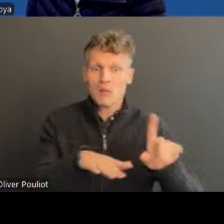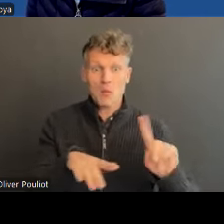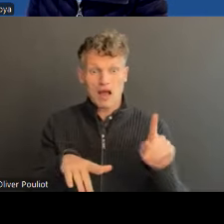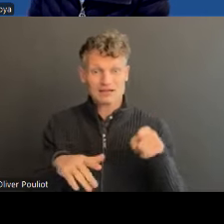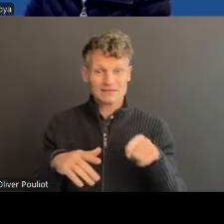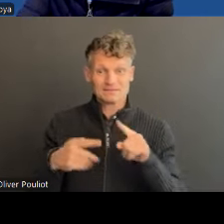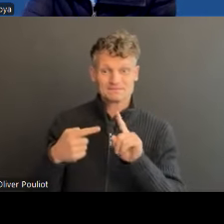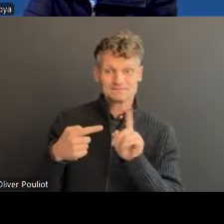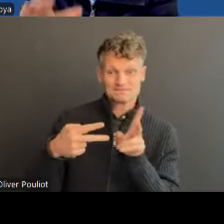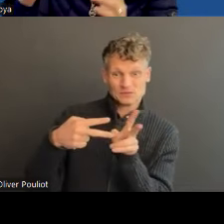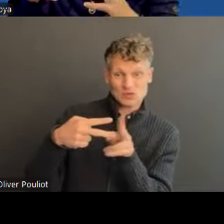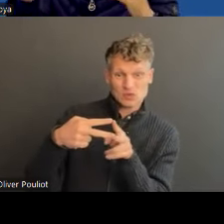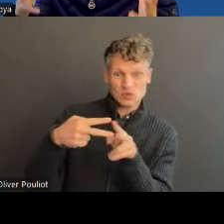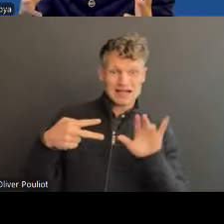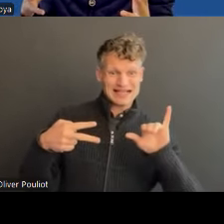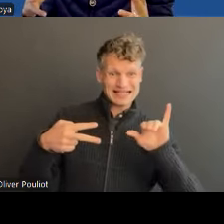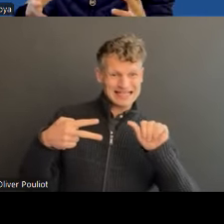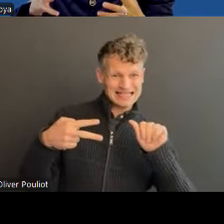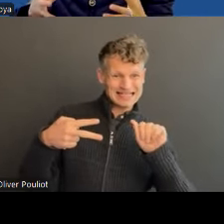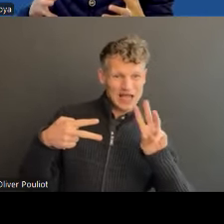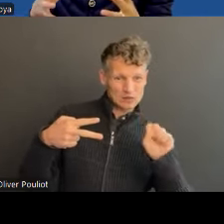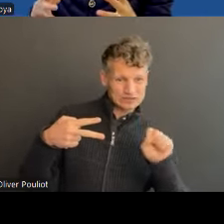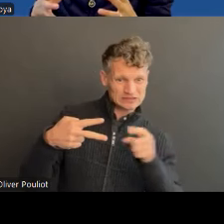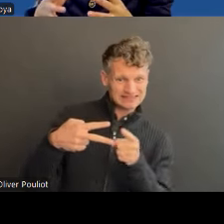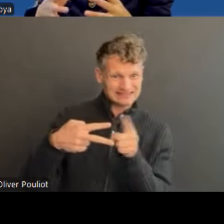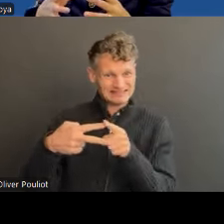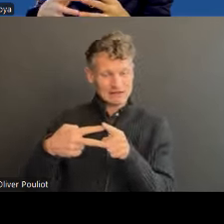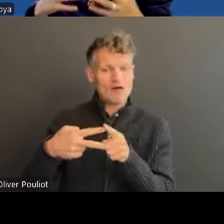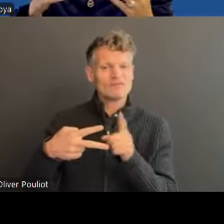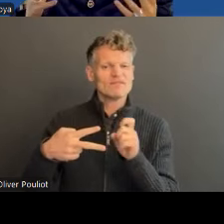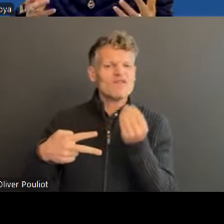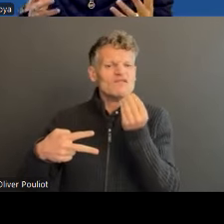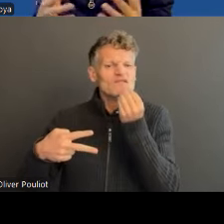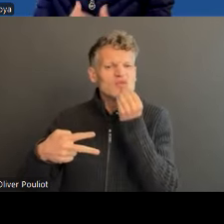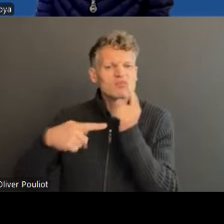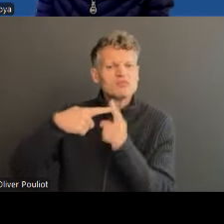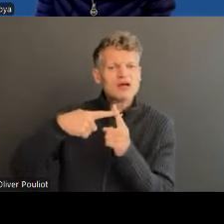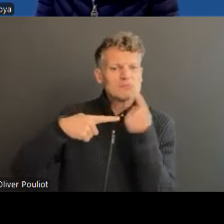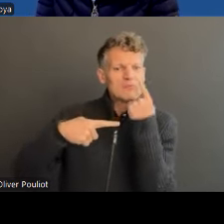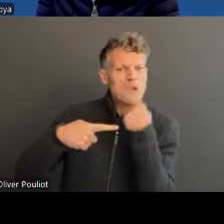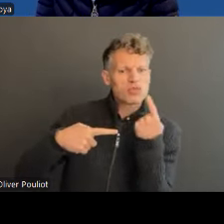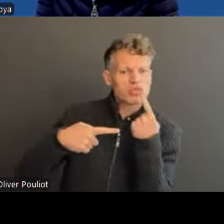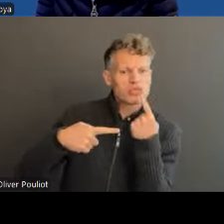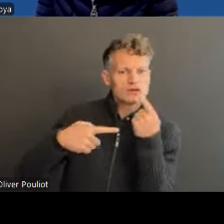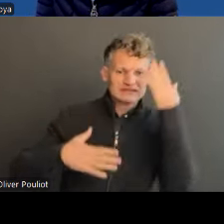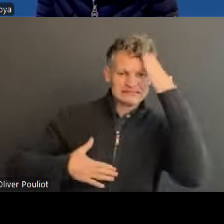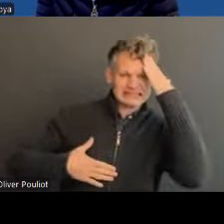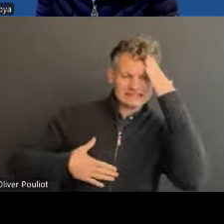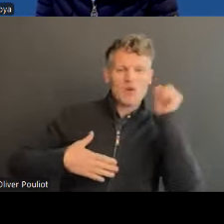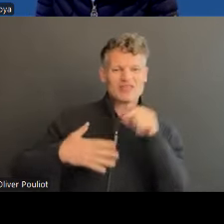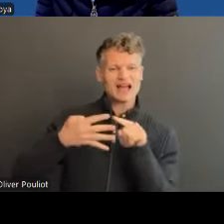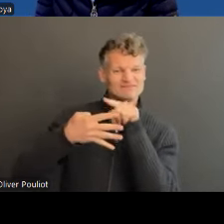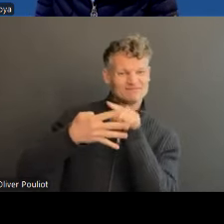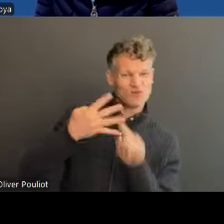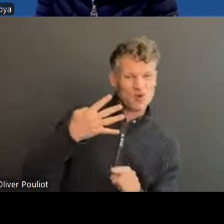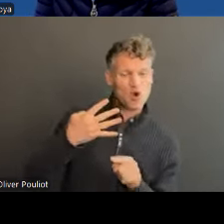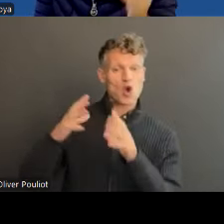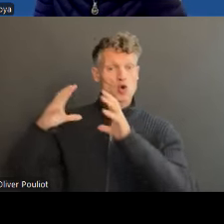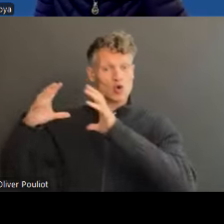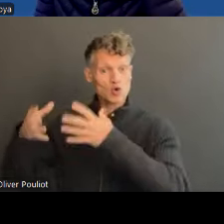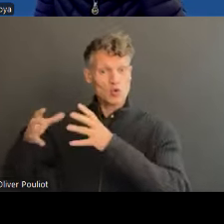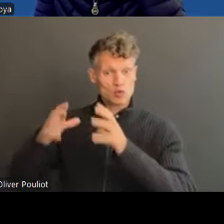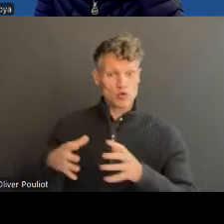and YOS. So this is the group of diseases. This is a list that is active. We are reviewing the